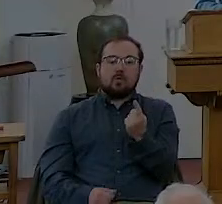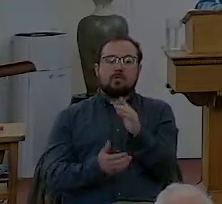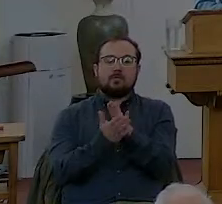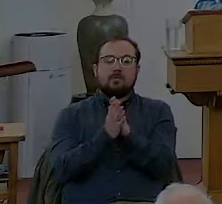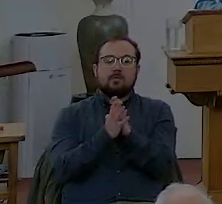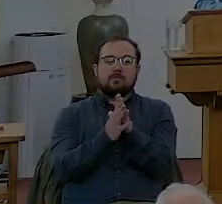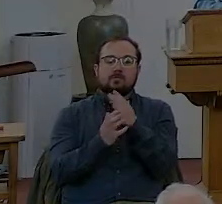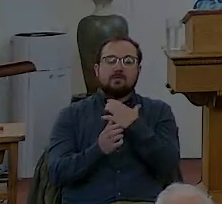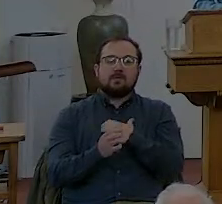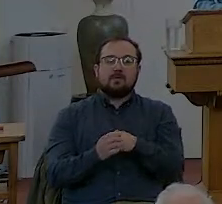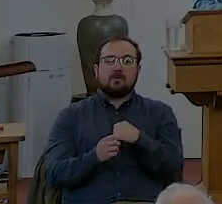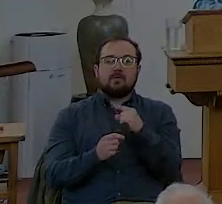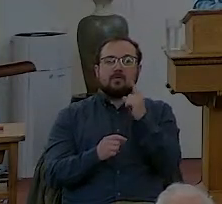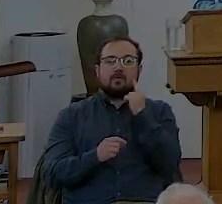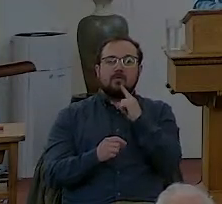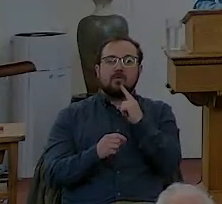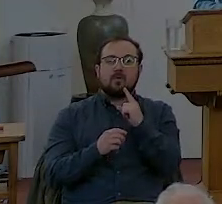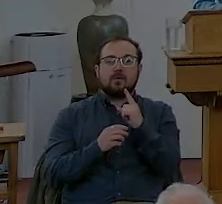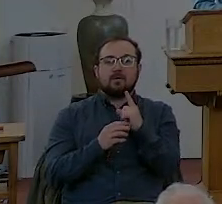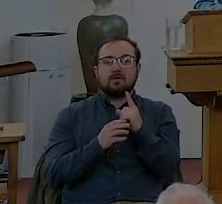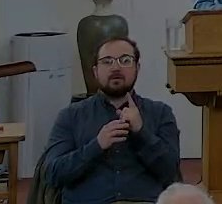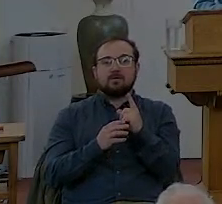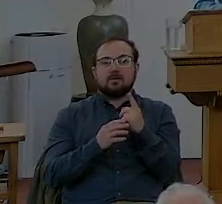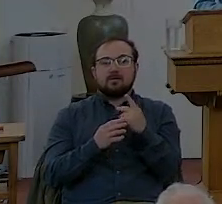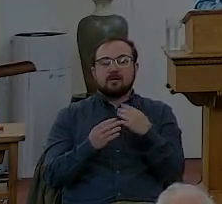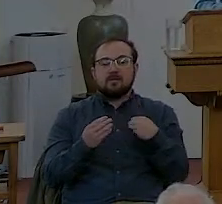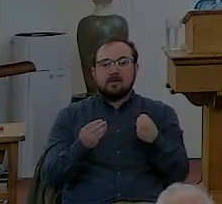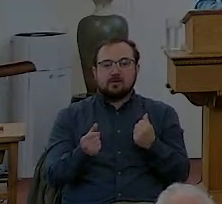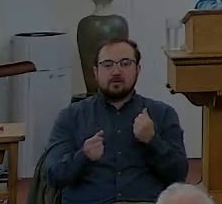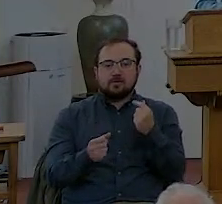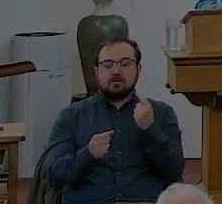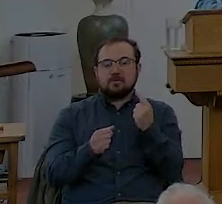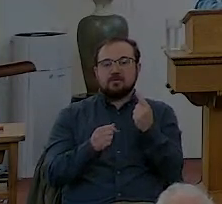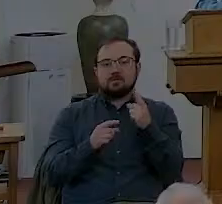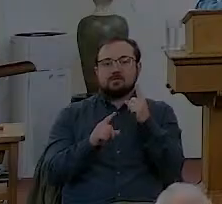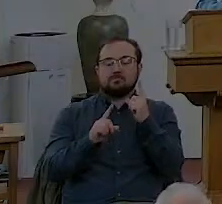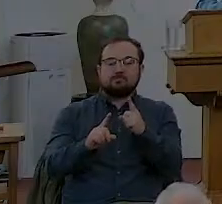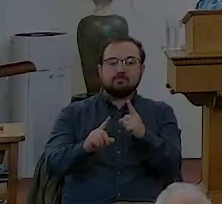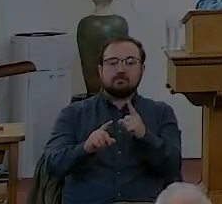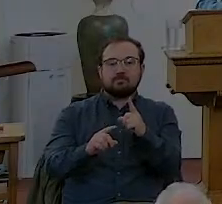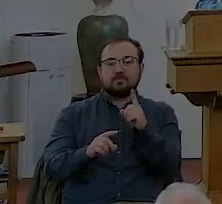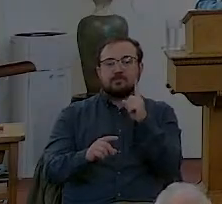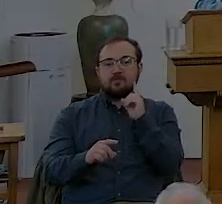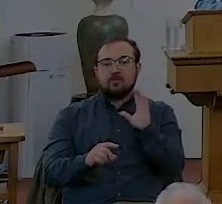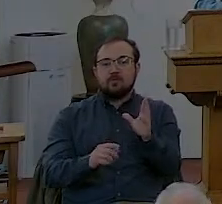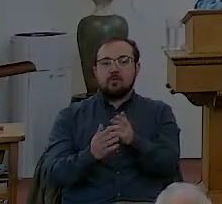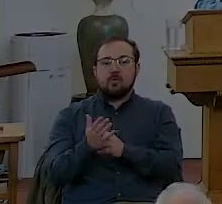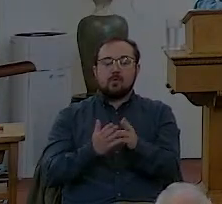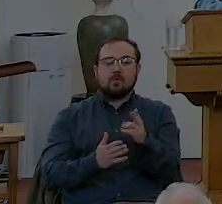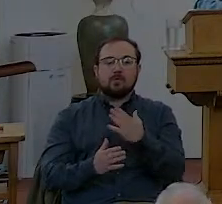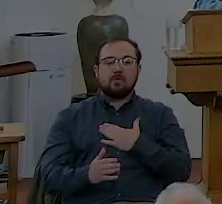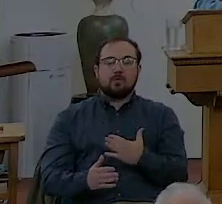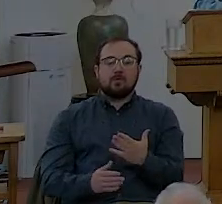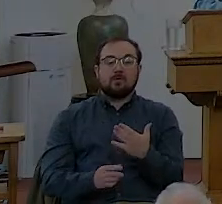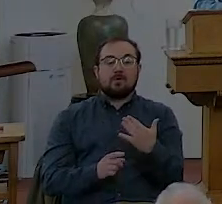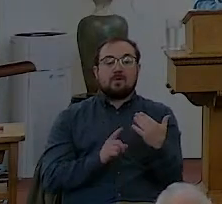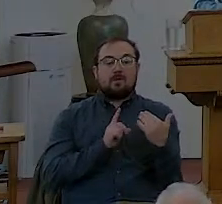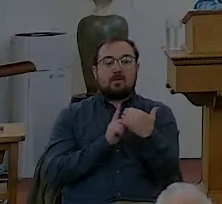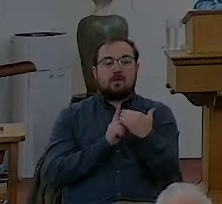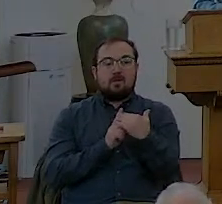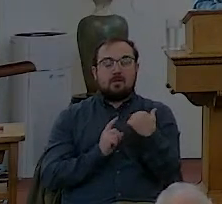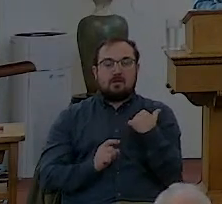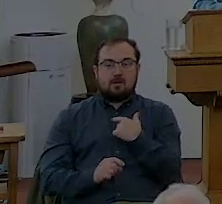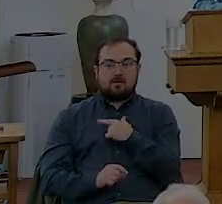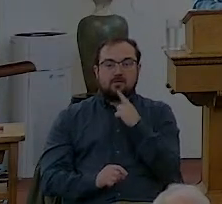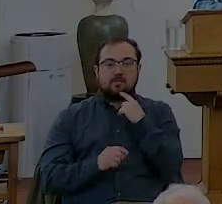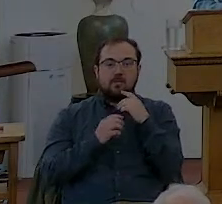and affections and devotion of thy holy will. May they also remind us of the